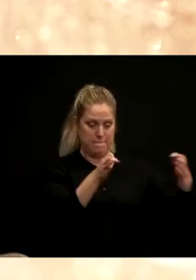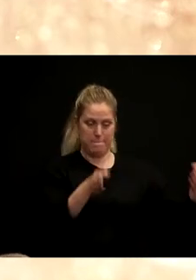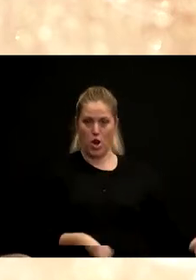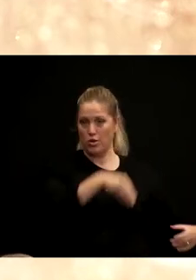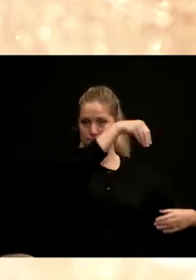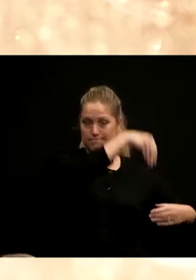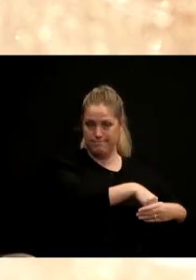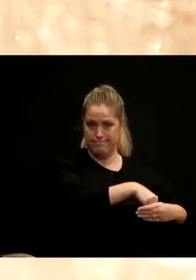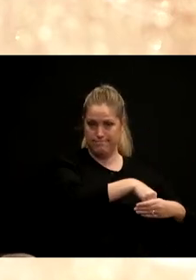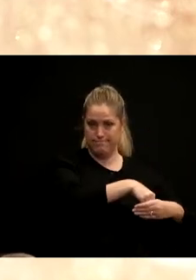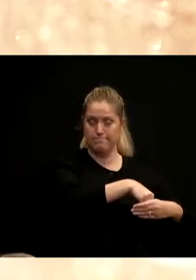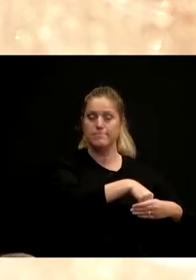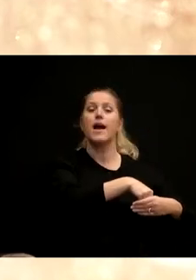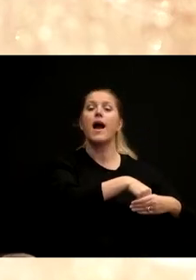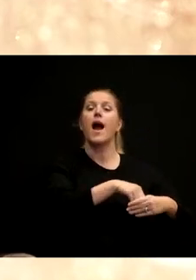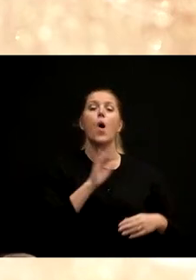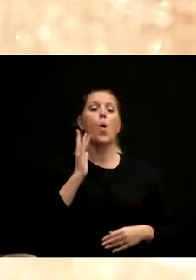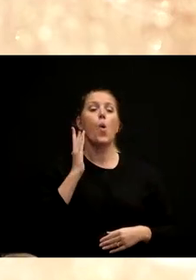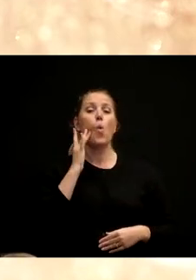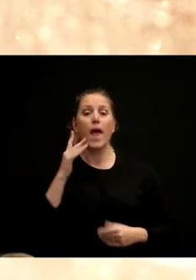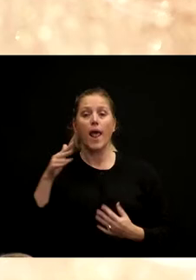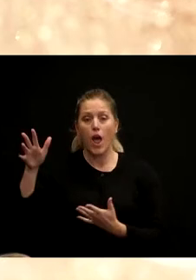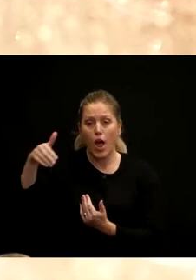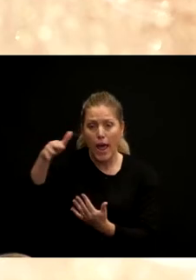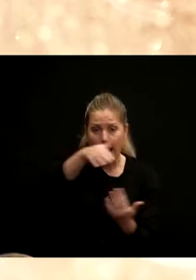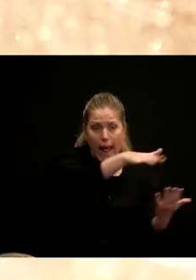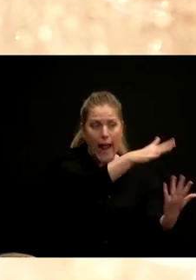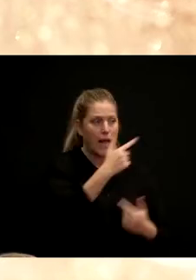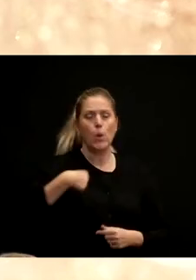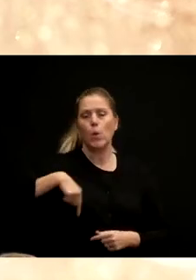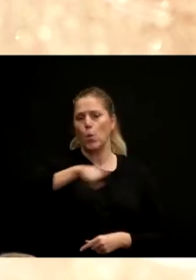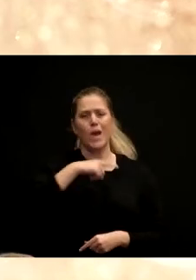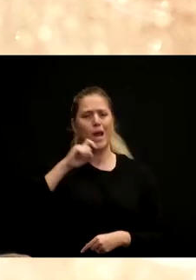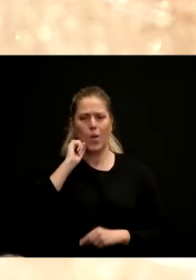and as a community pray in silence for openness to the Spirit.